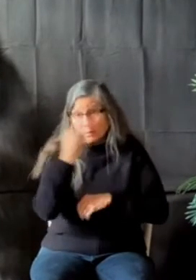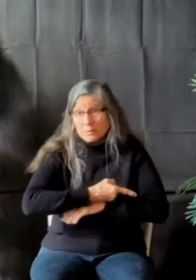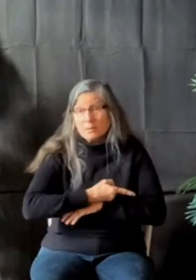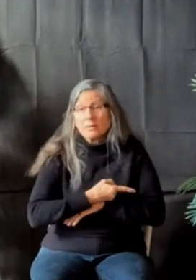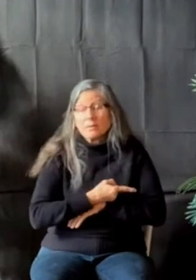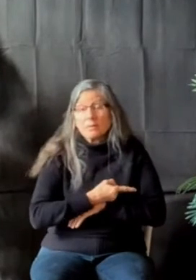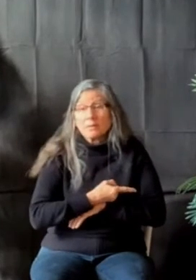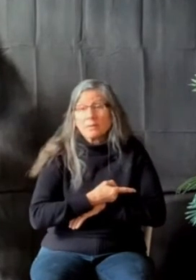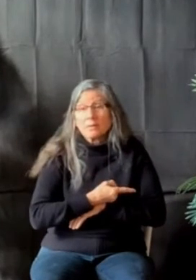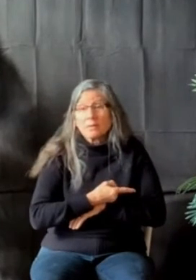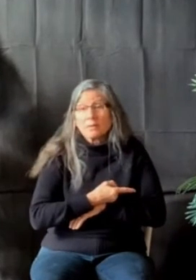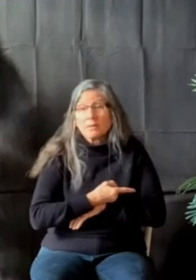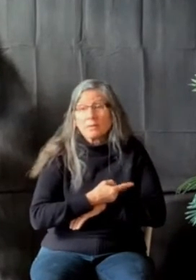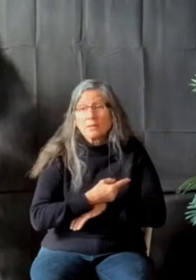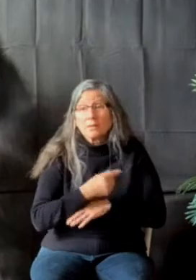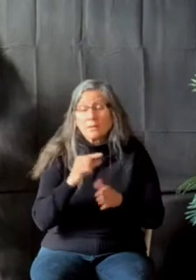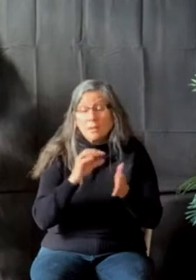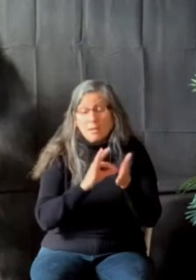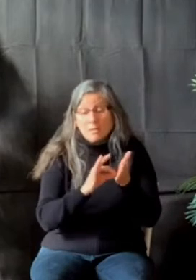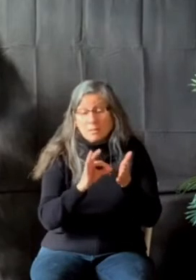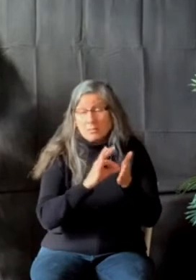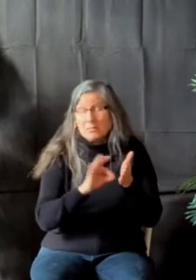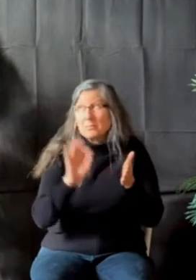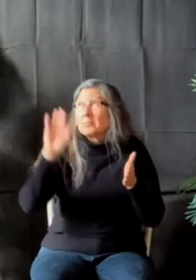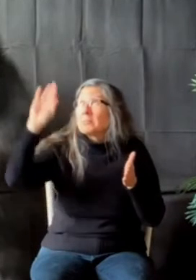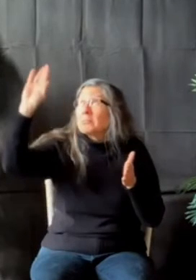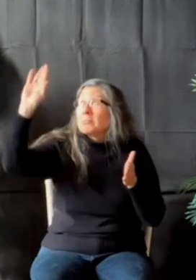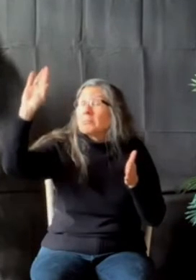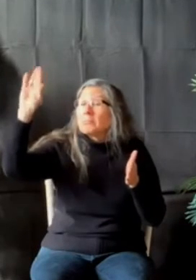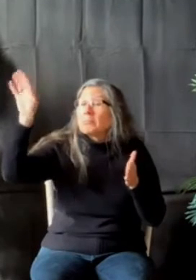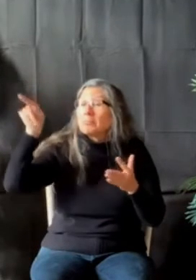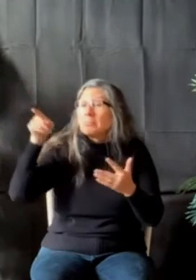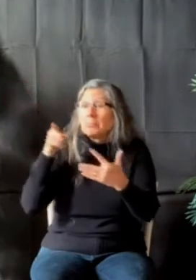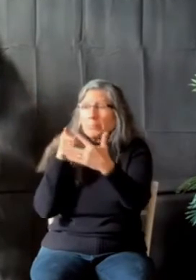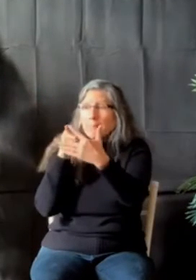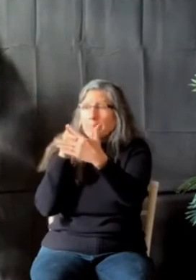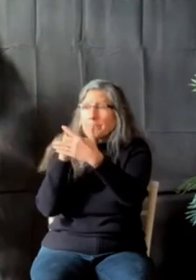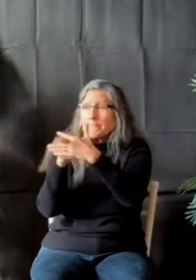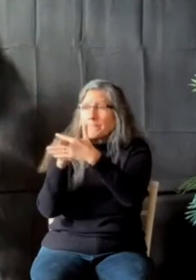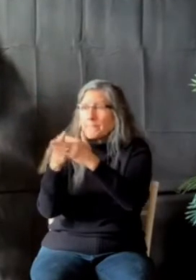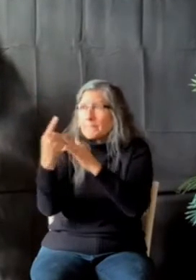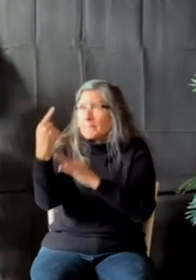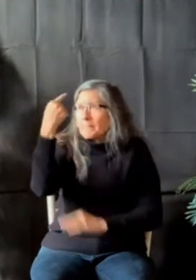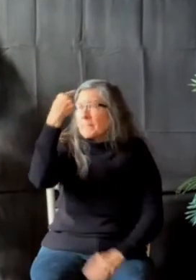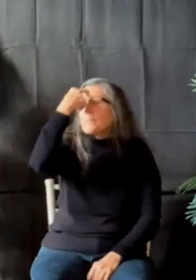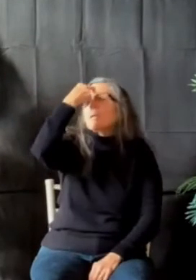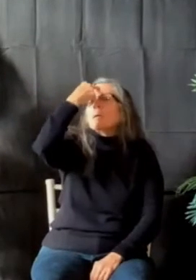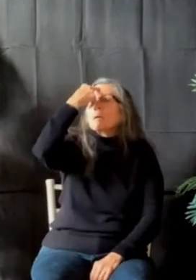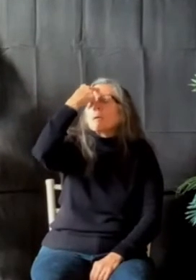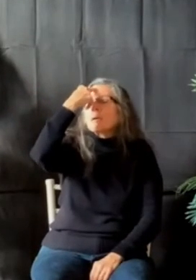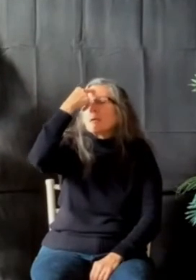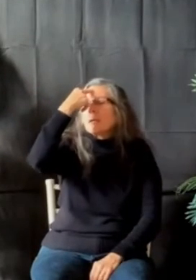day, the Word of God got through all of the vibrato.